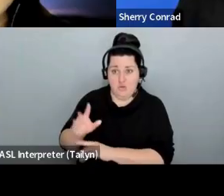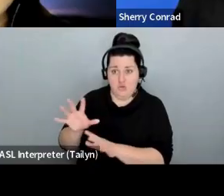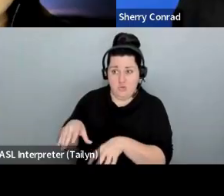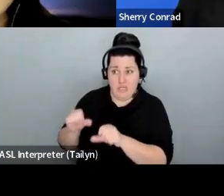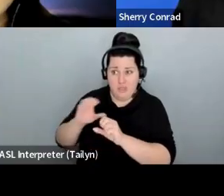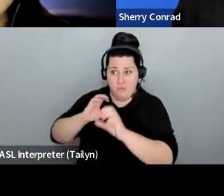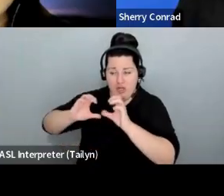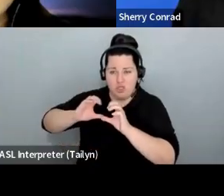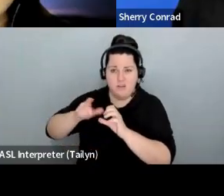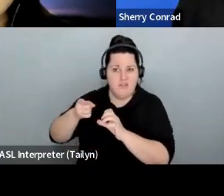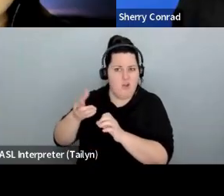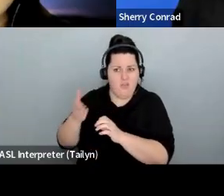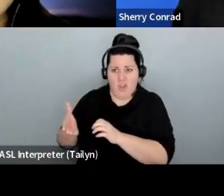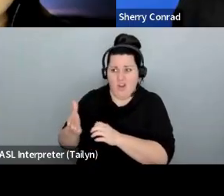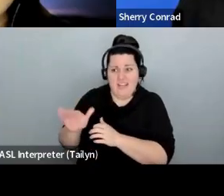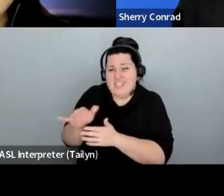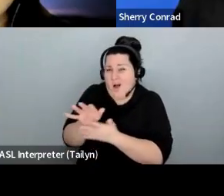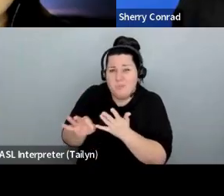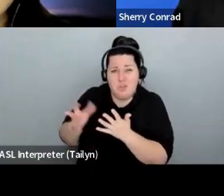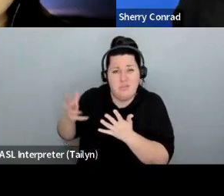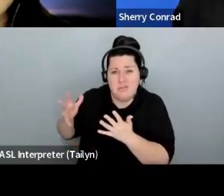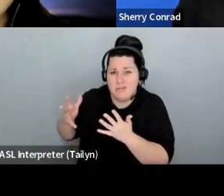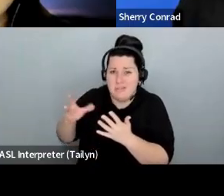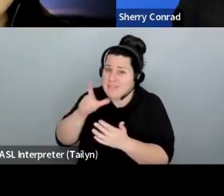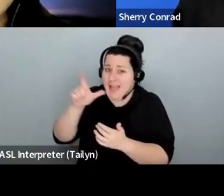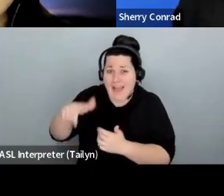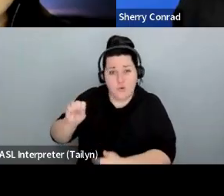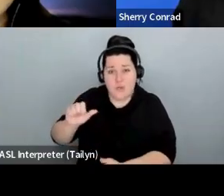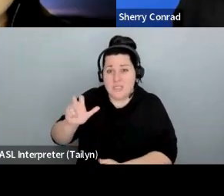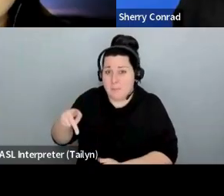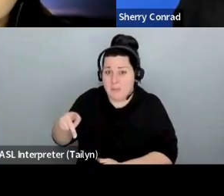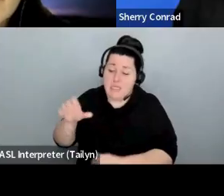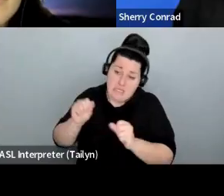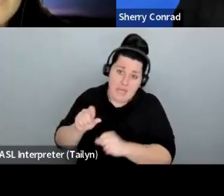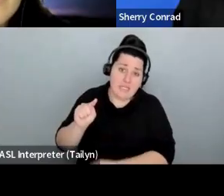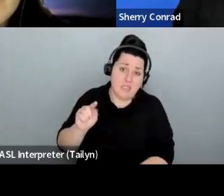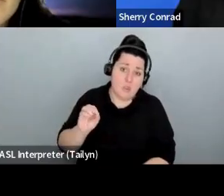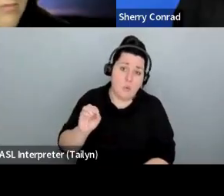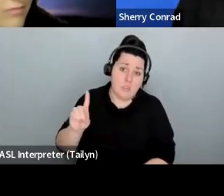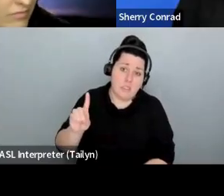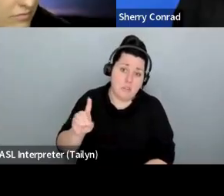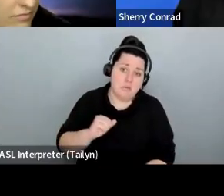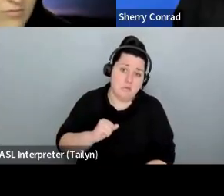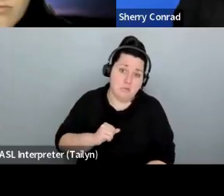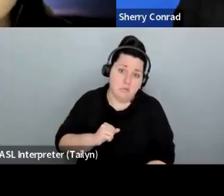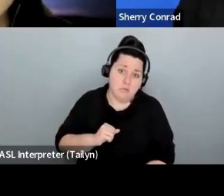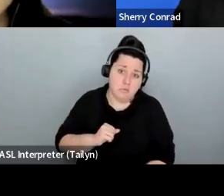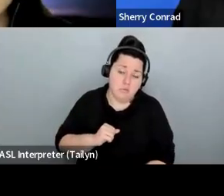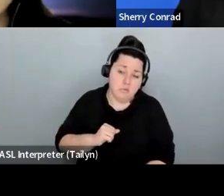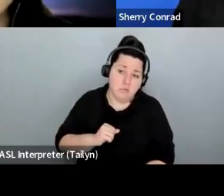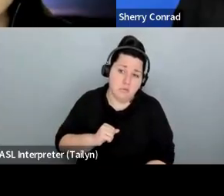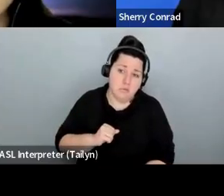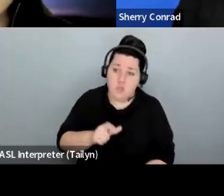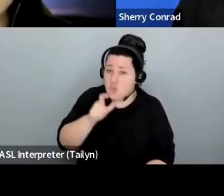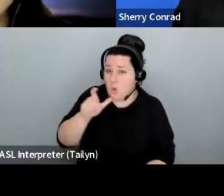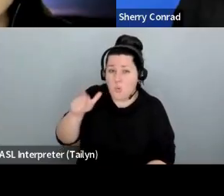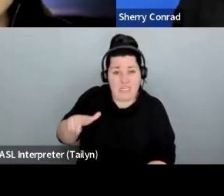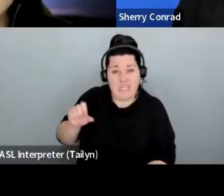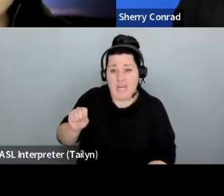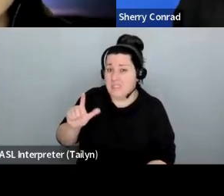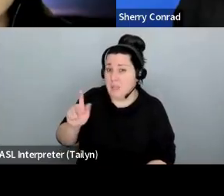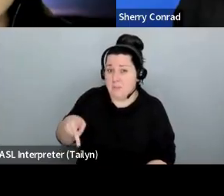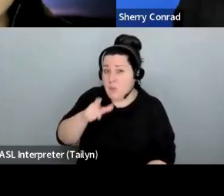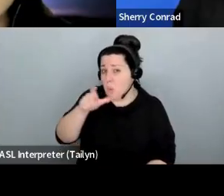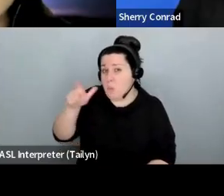They're only there as an option. It's either the TOD. Okay, You don't really need the